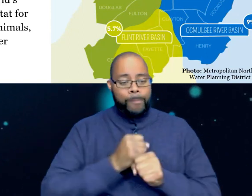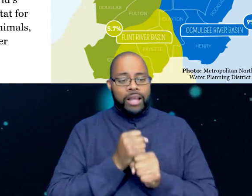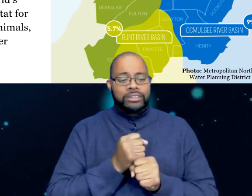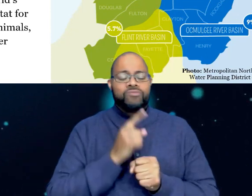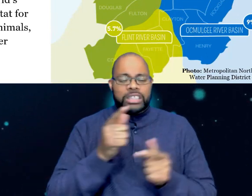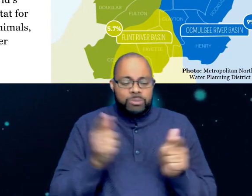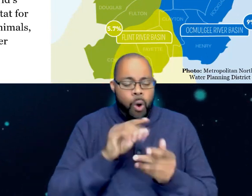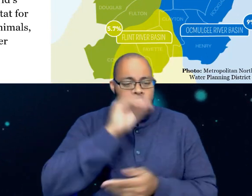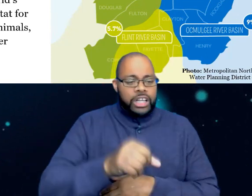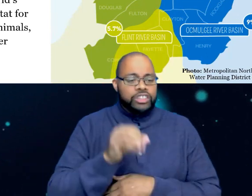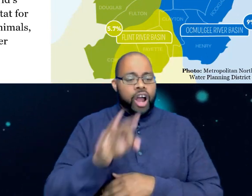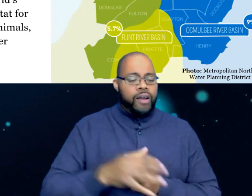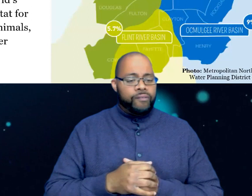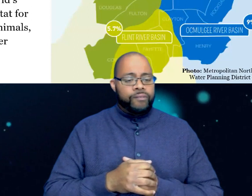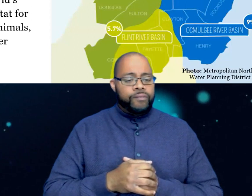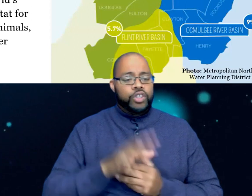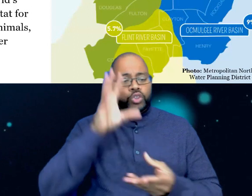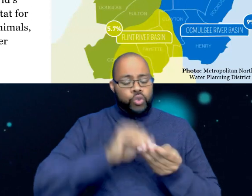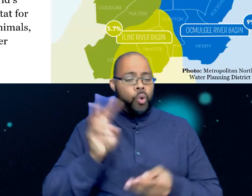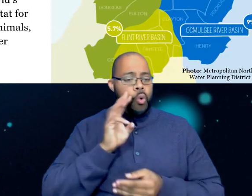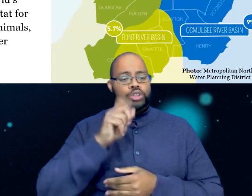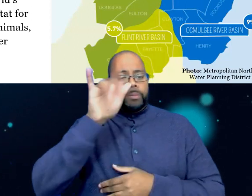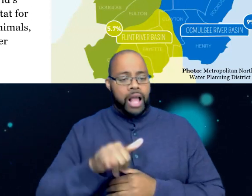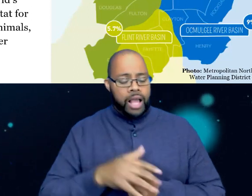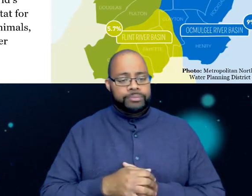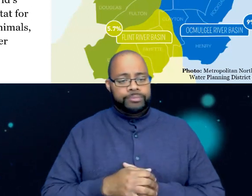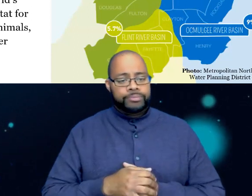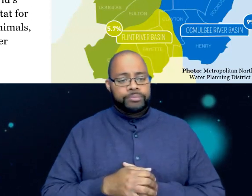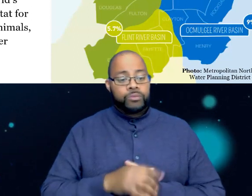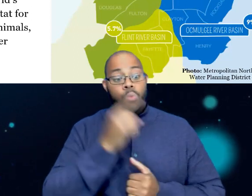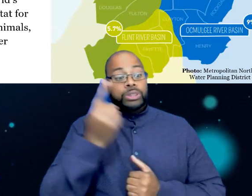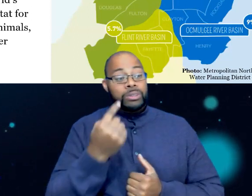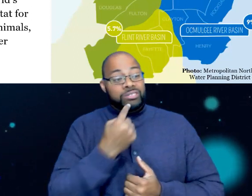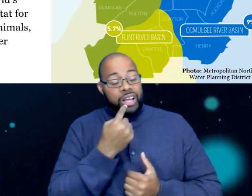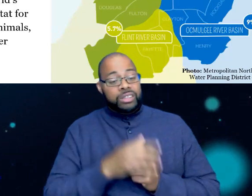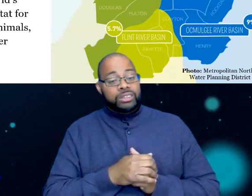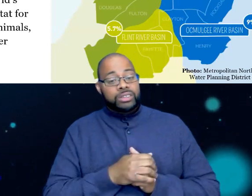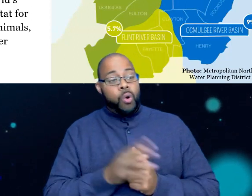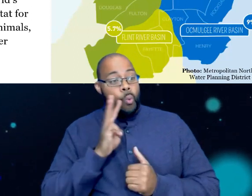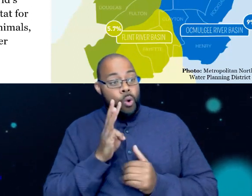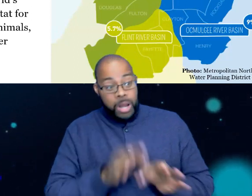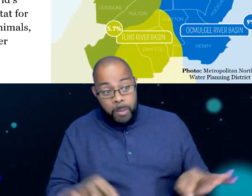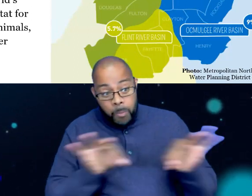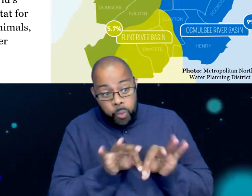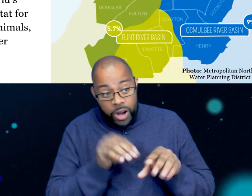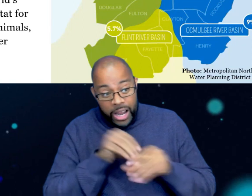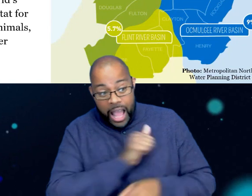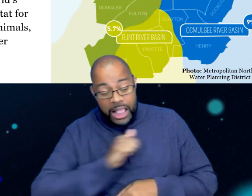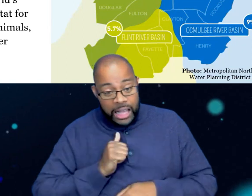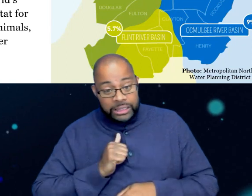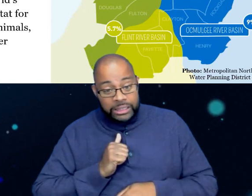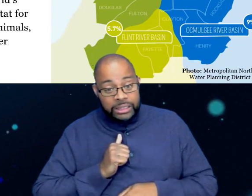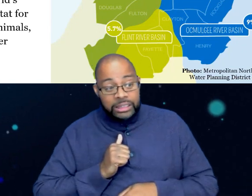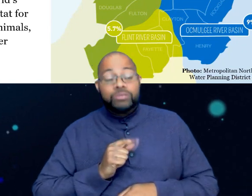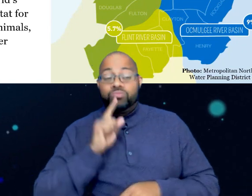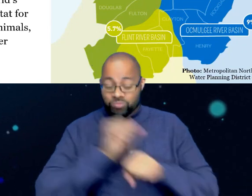very small percentage of the total water supply. So when someone says water is important in Atlanta,